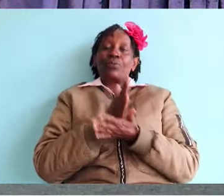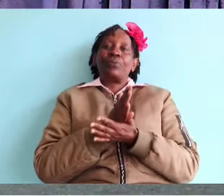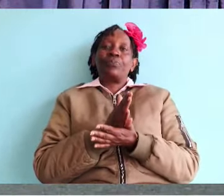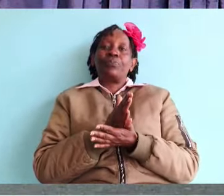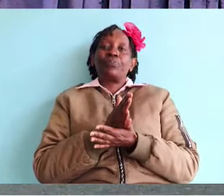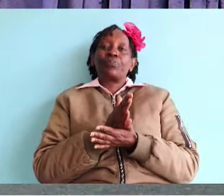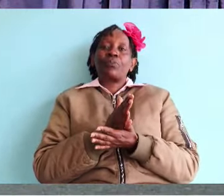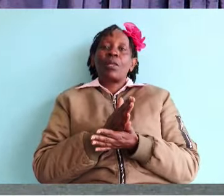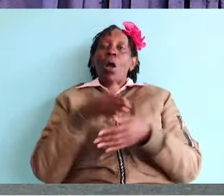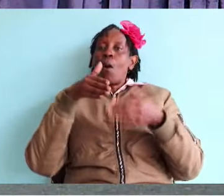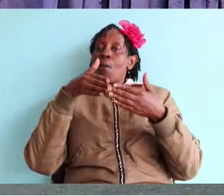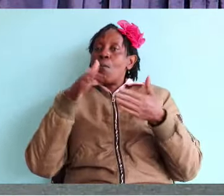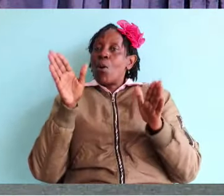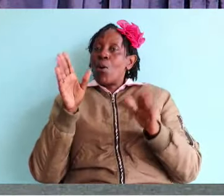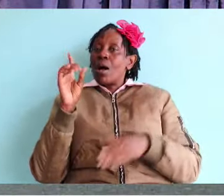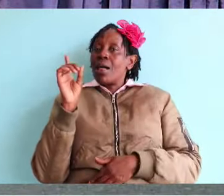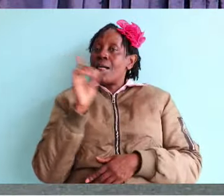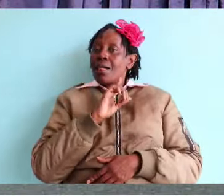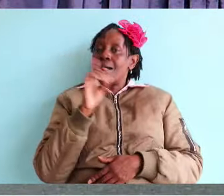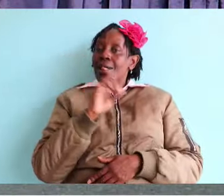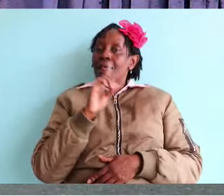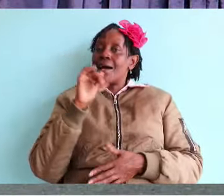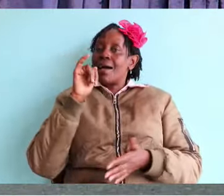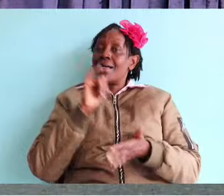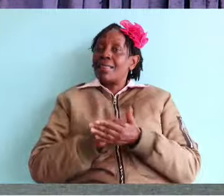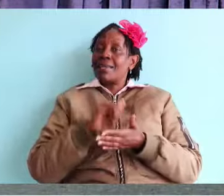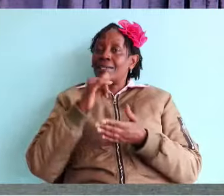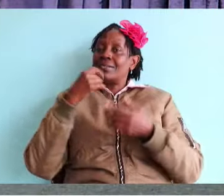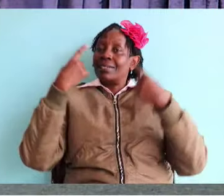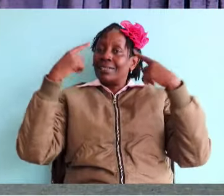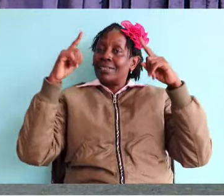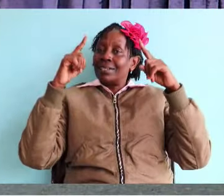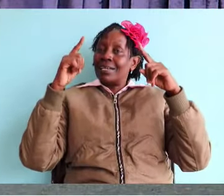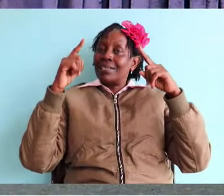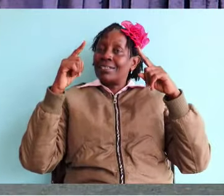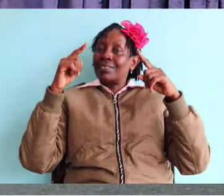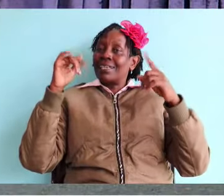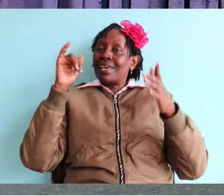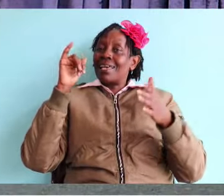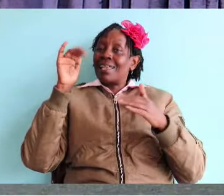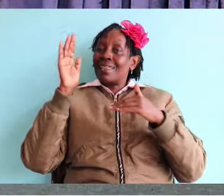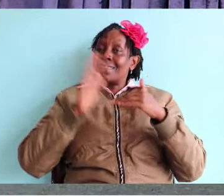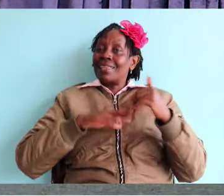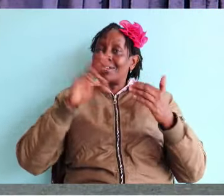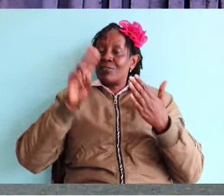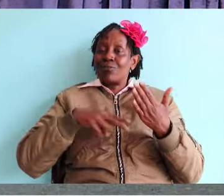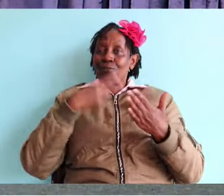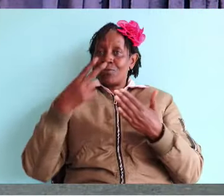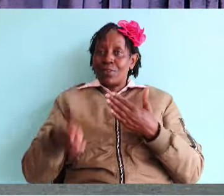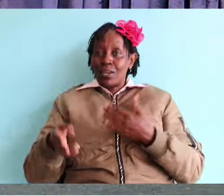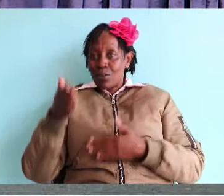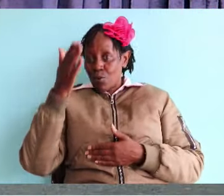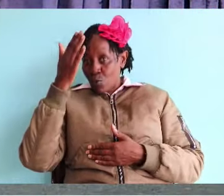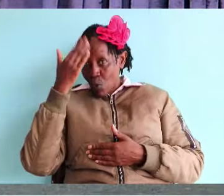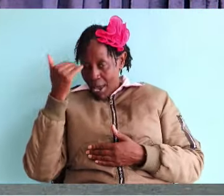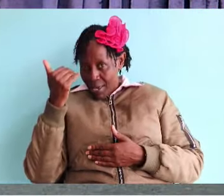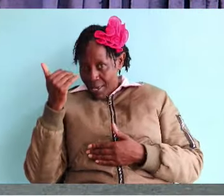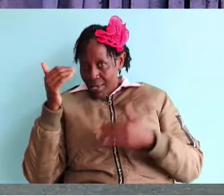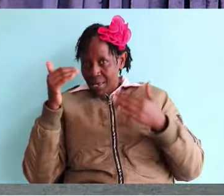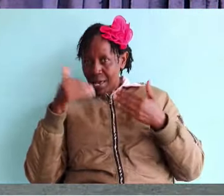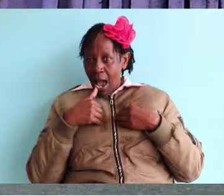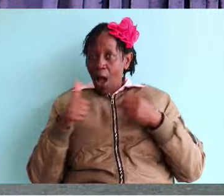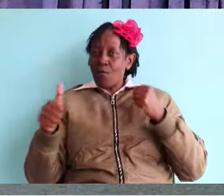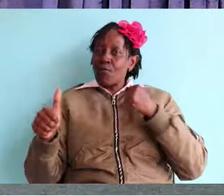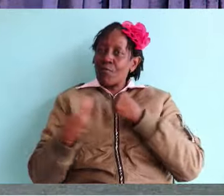it is more dangerous to be successful than to fail. You know, because there is danger of how do